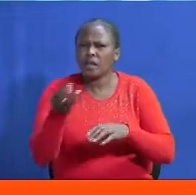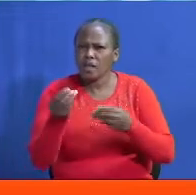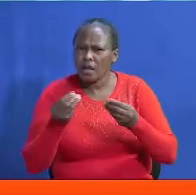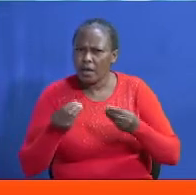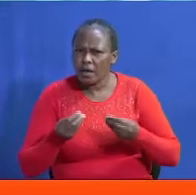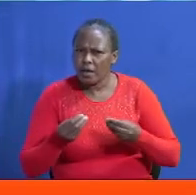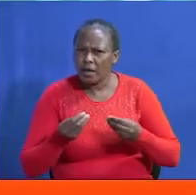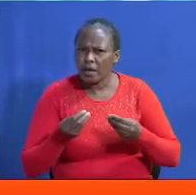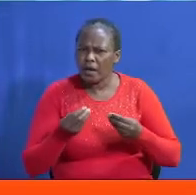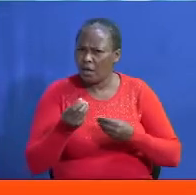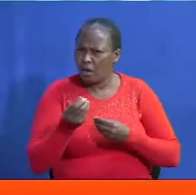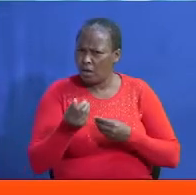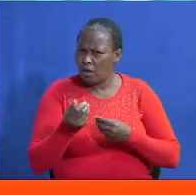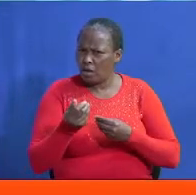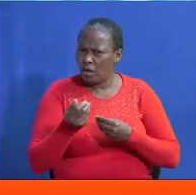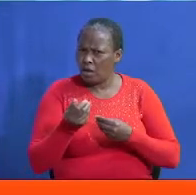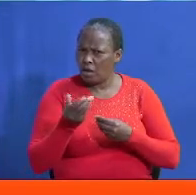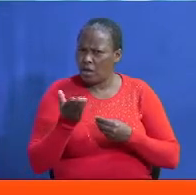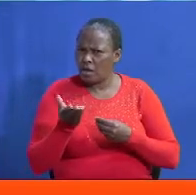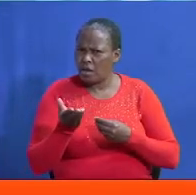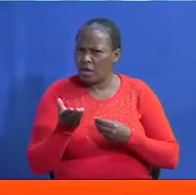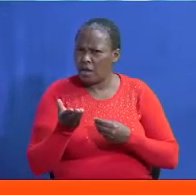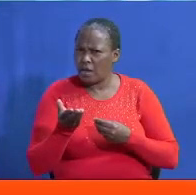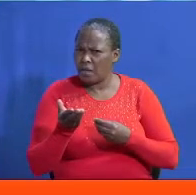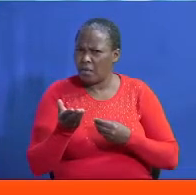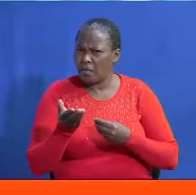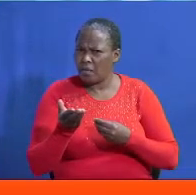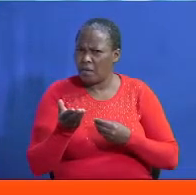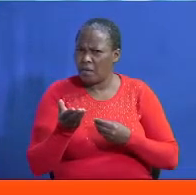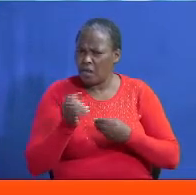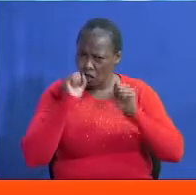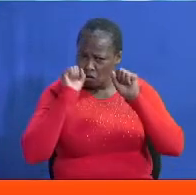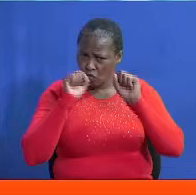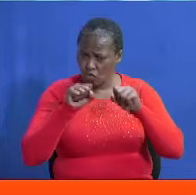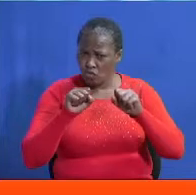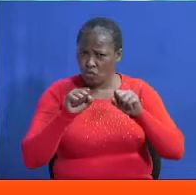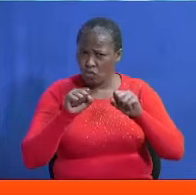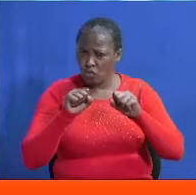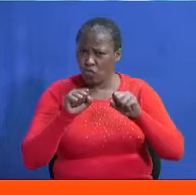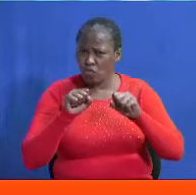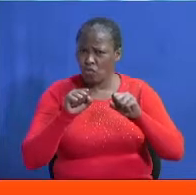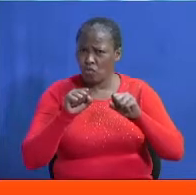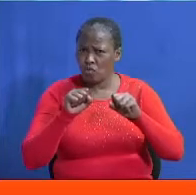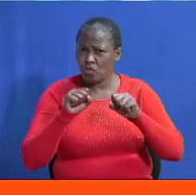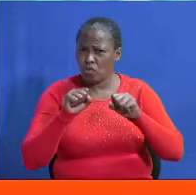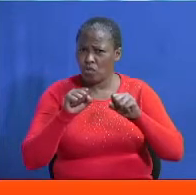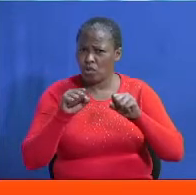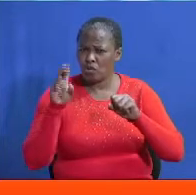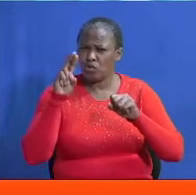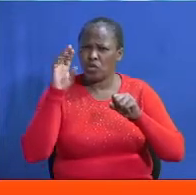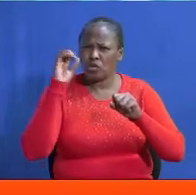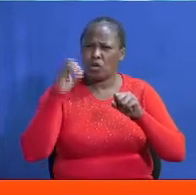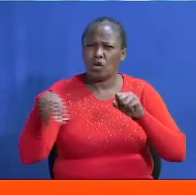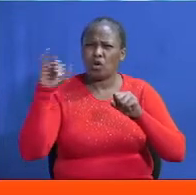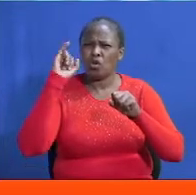do something that compromises on the security of the EOSIO, you mm-hmm. lose all of your coins. So you